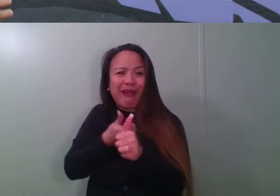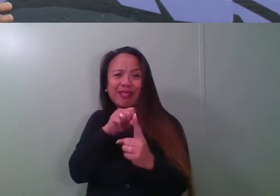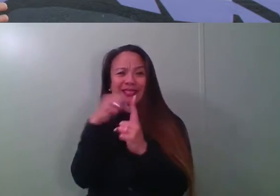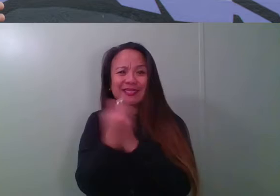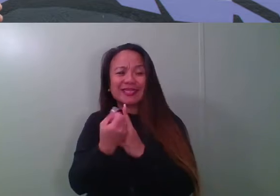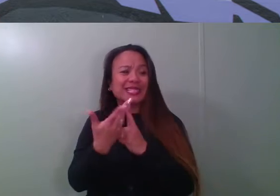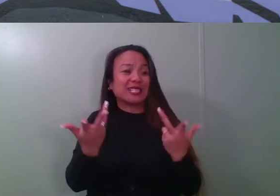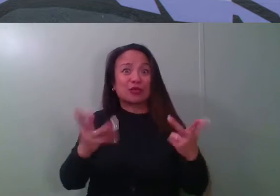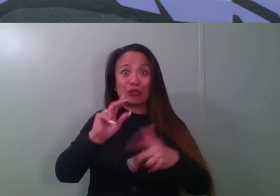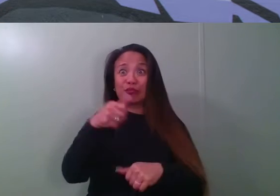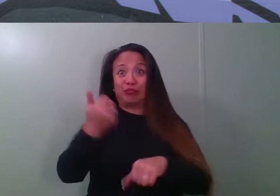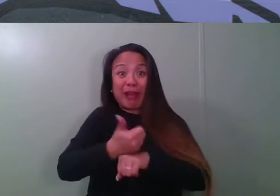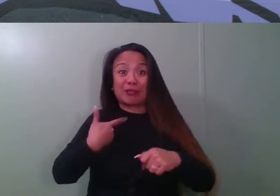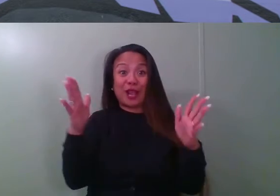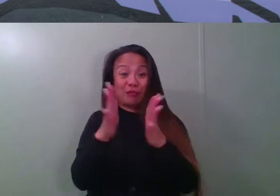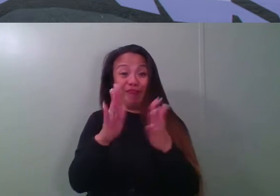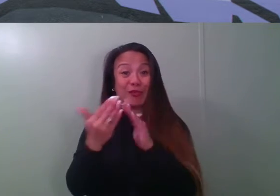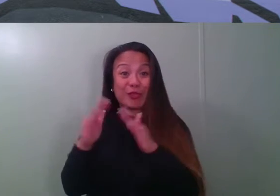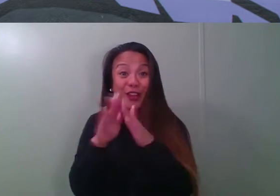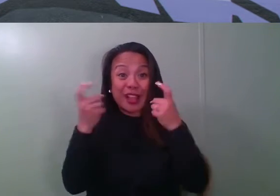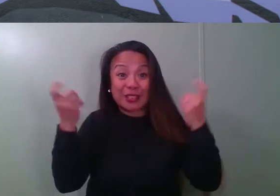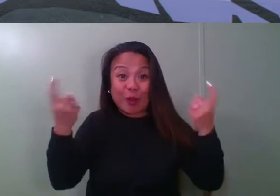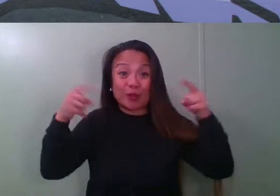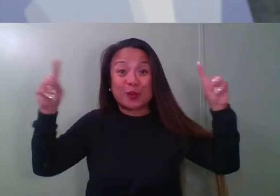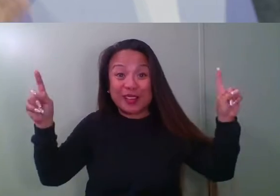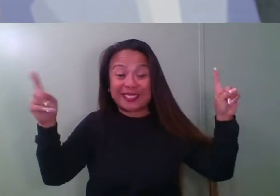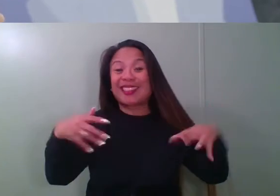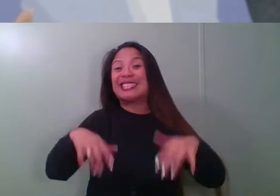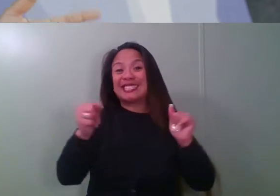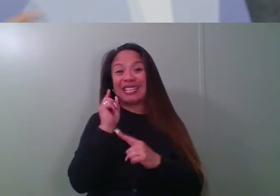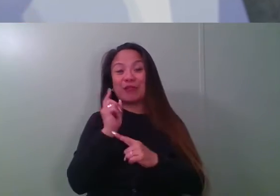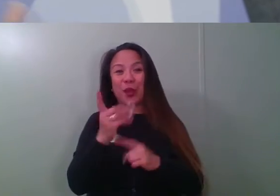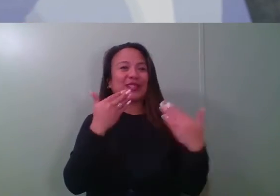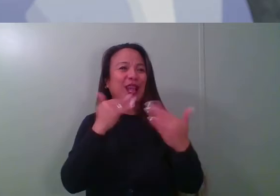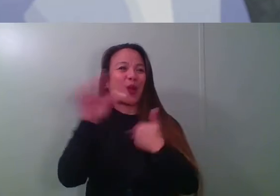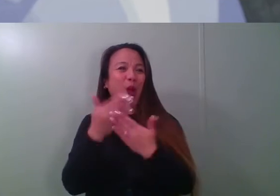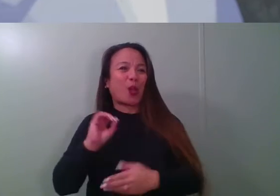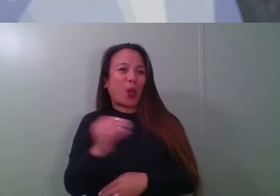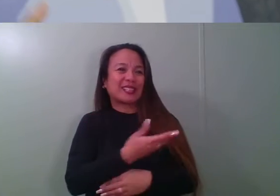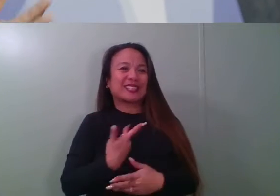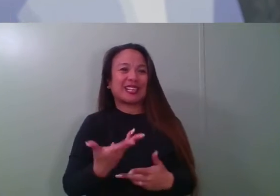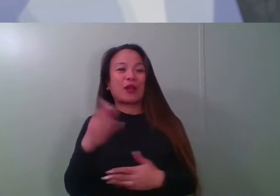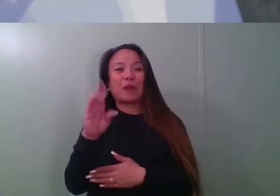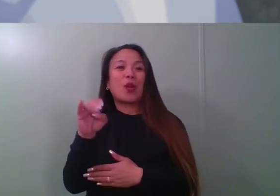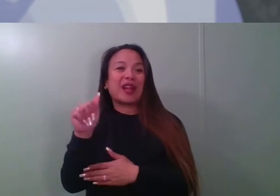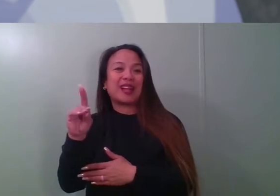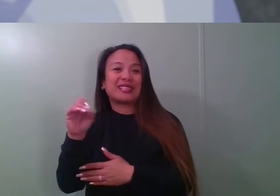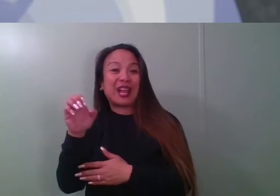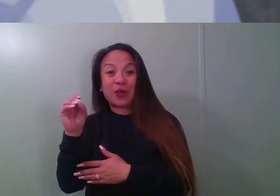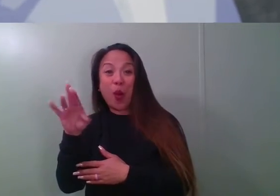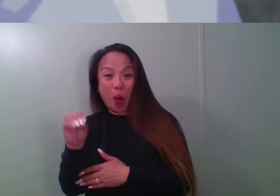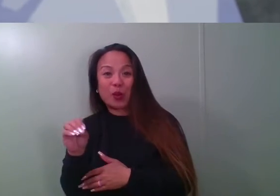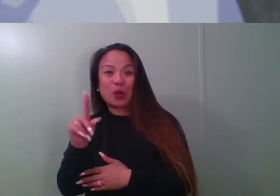so many people behind the scenes to get a community festival like this to work. Let's take a moment to thank all the organizations for their support in Boca de